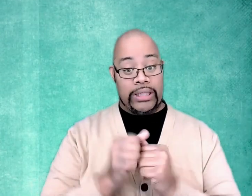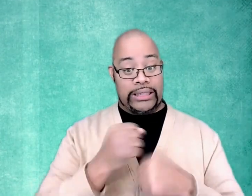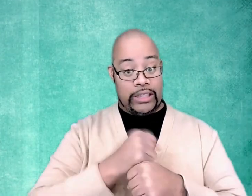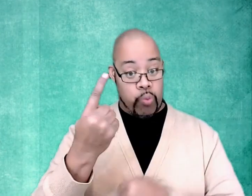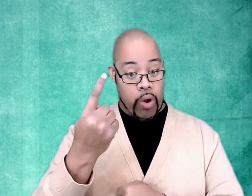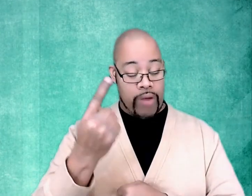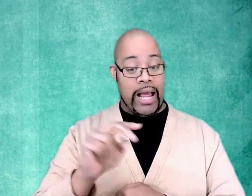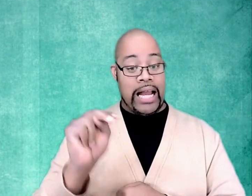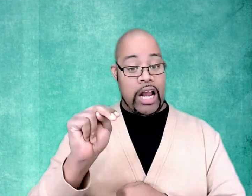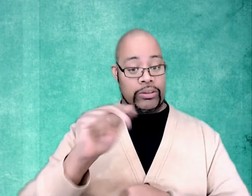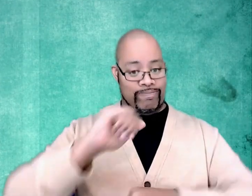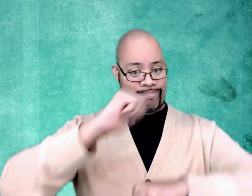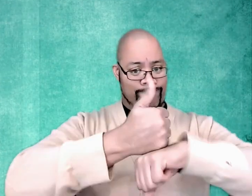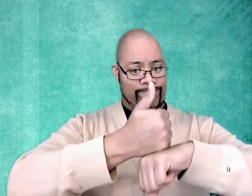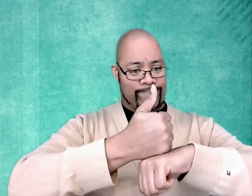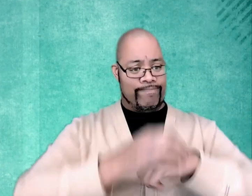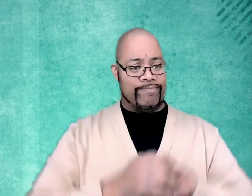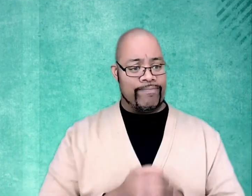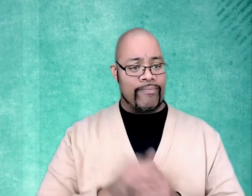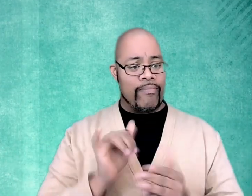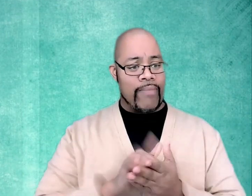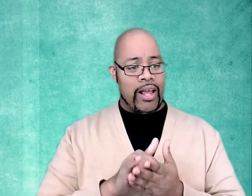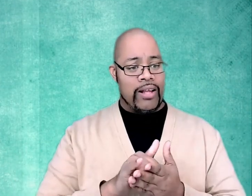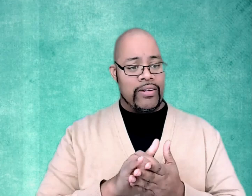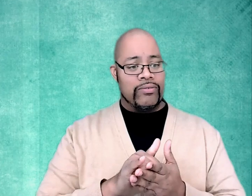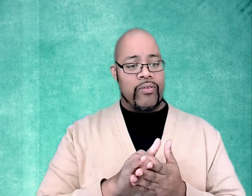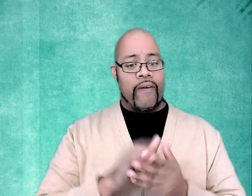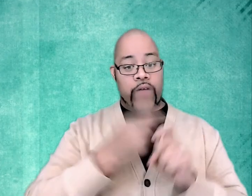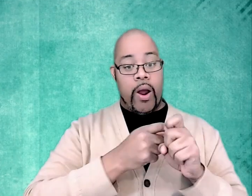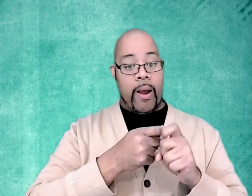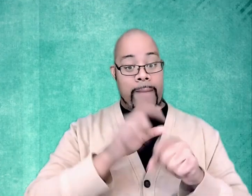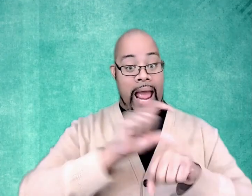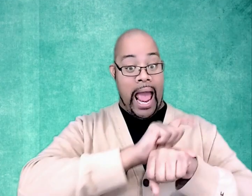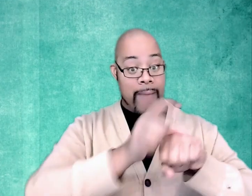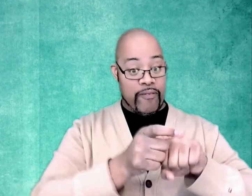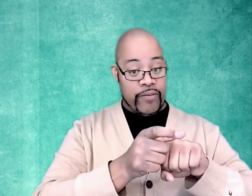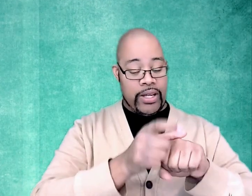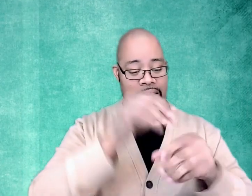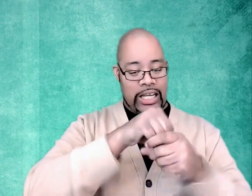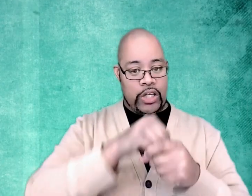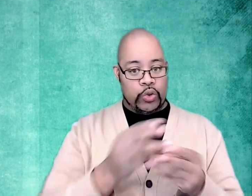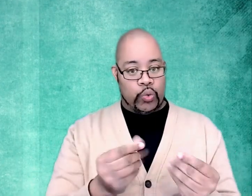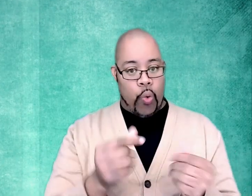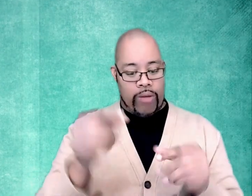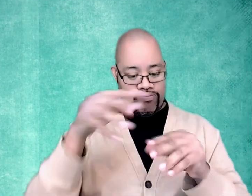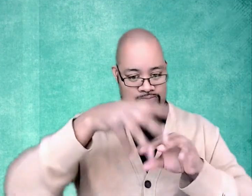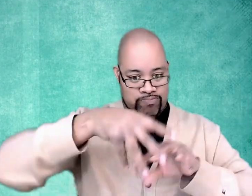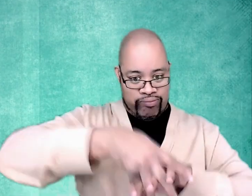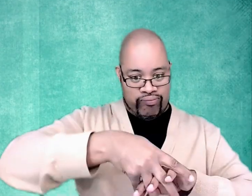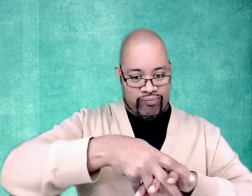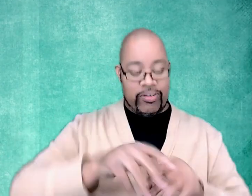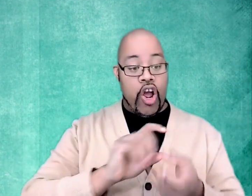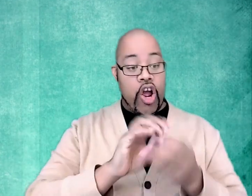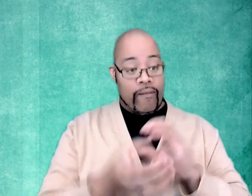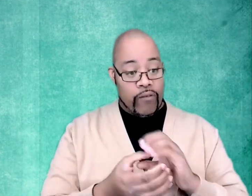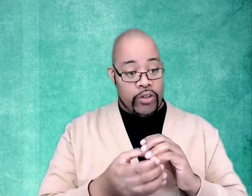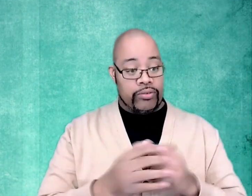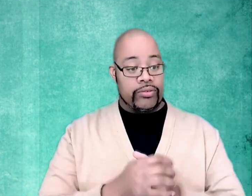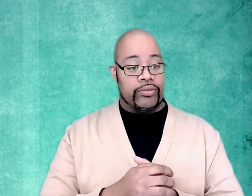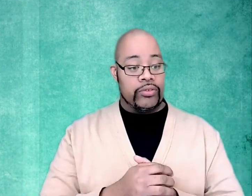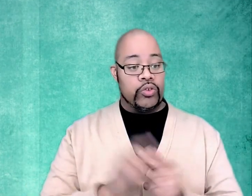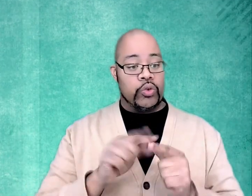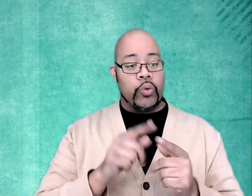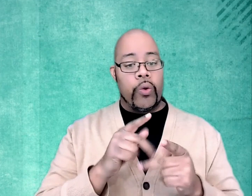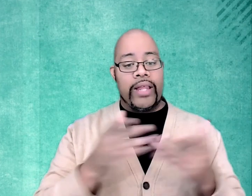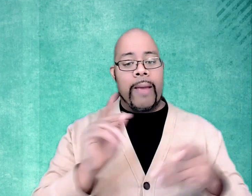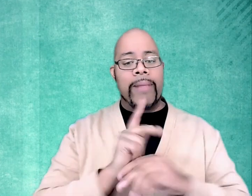stage 1, which is nitrogen fixation. In this stage, nitrogen moves from the atmosphere into the soil. Fixation converts nitrogen in the atmosphere